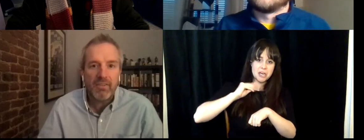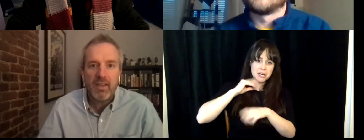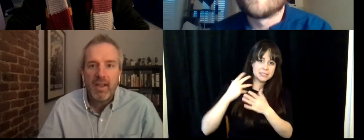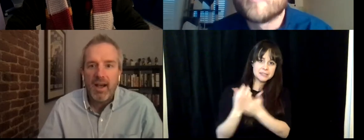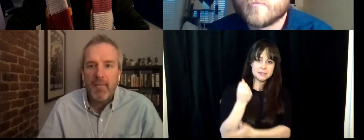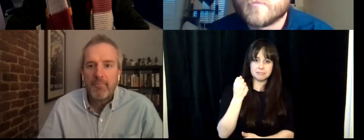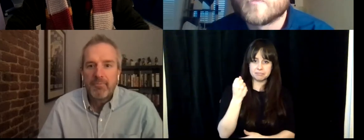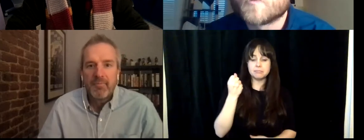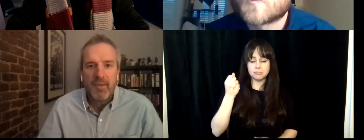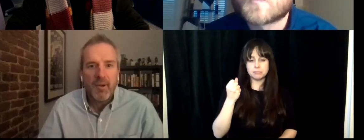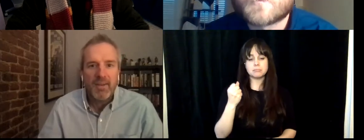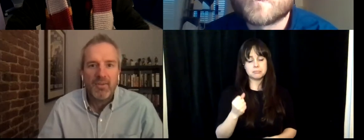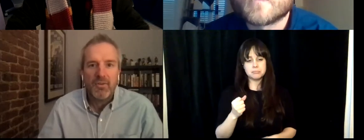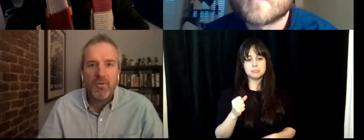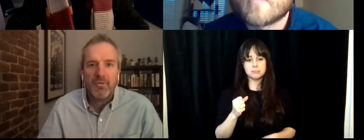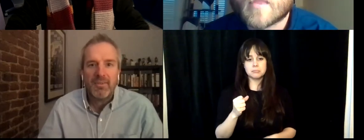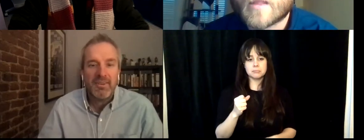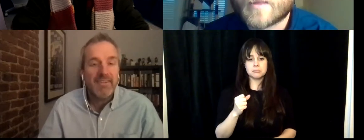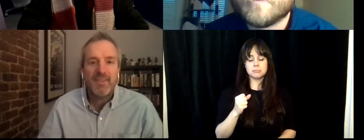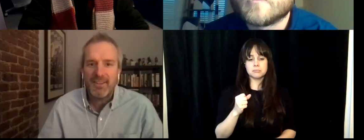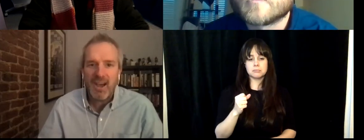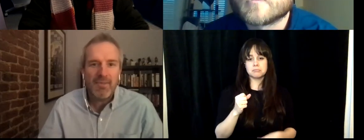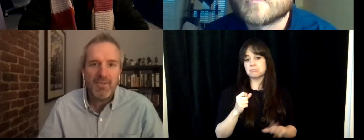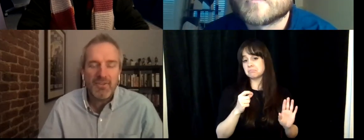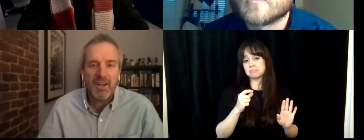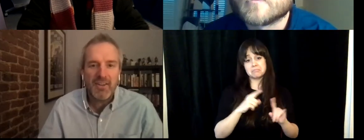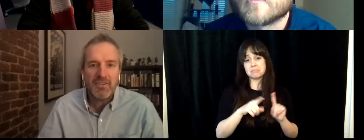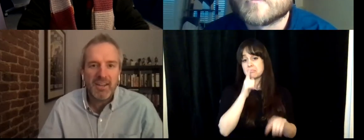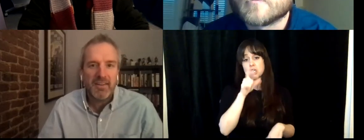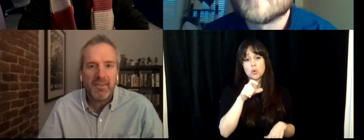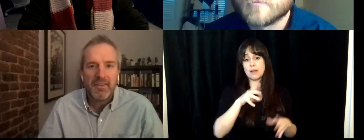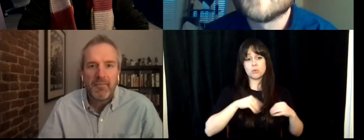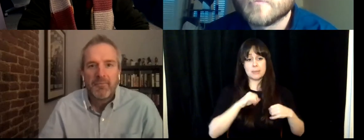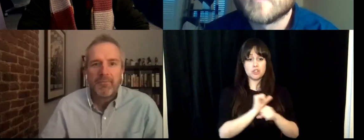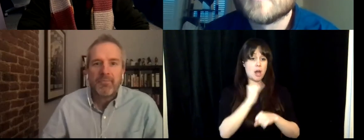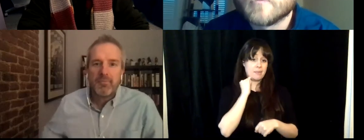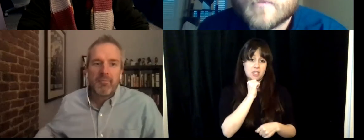entails. But you don't need to take a job that you're not interested in.